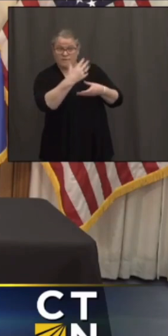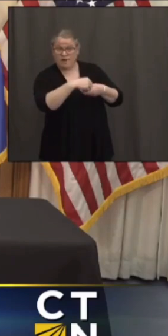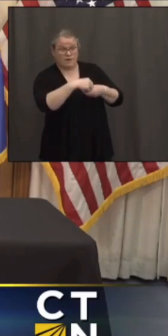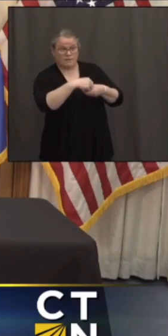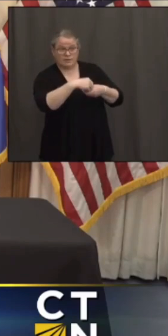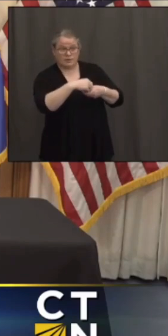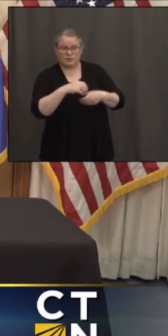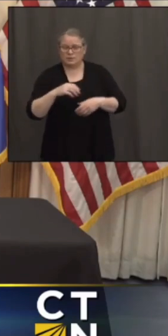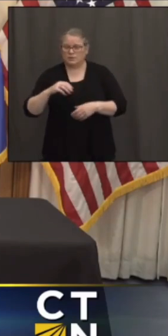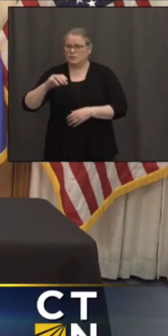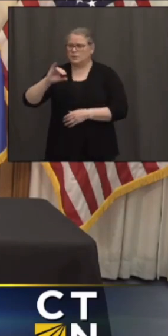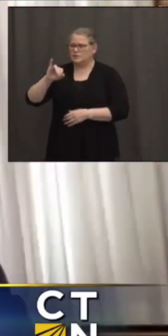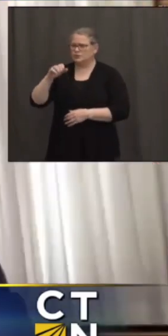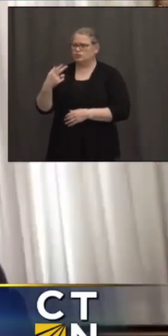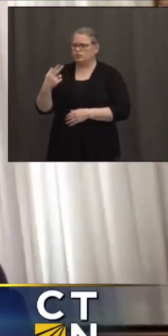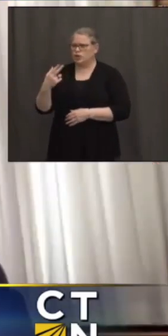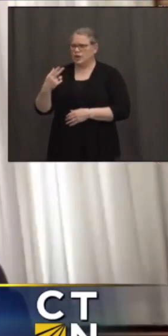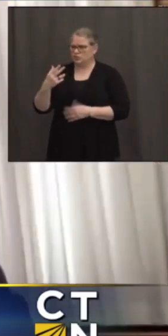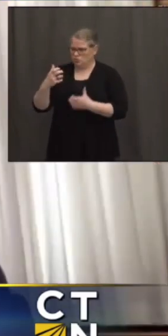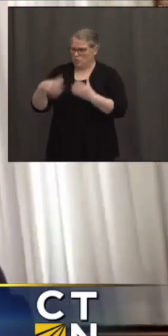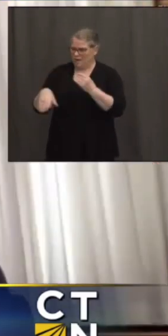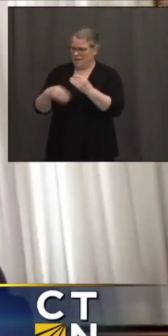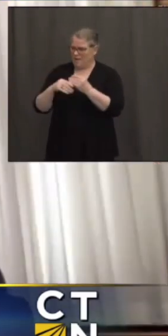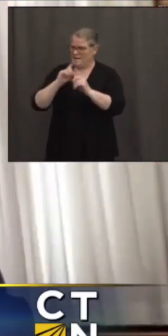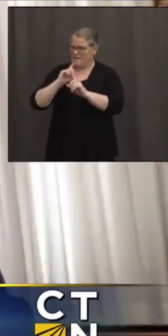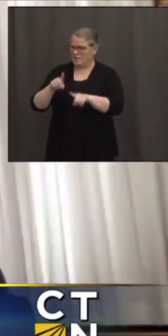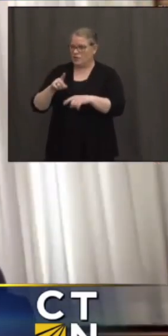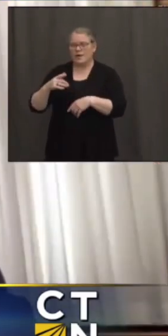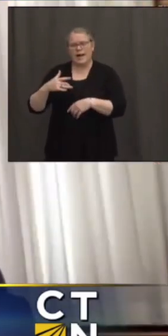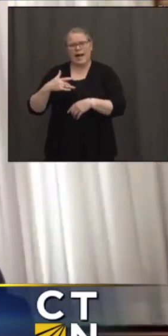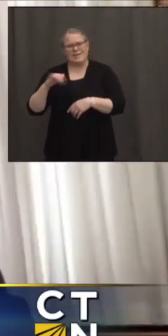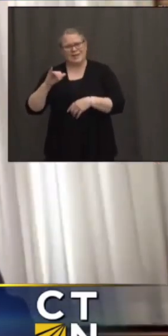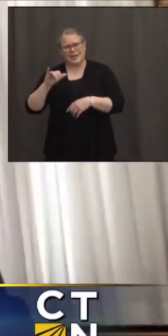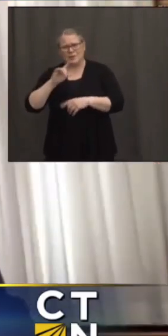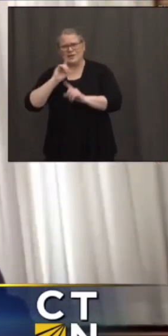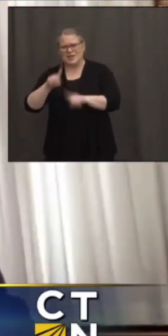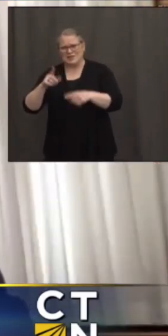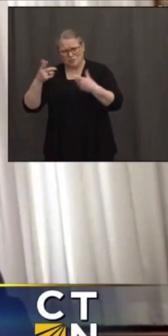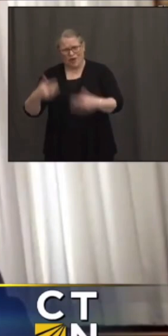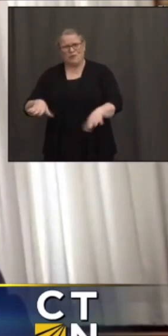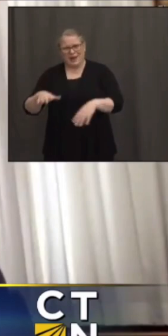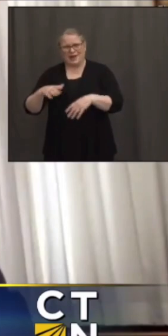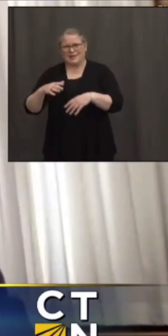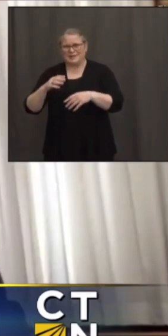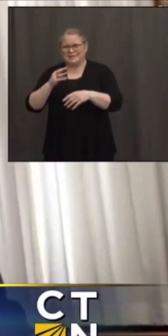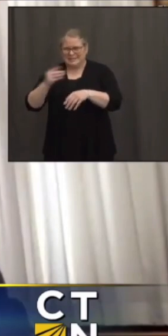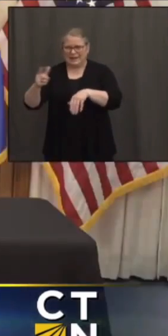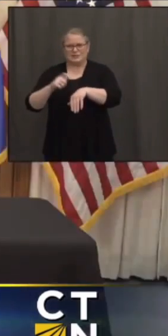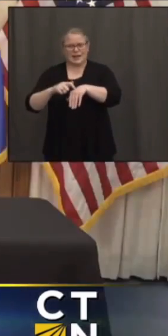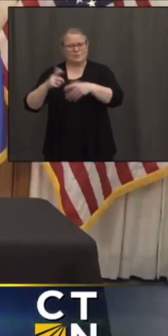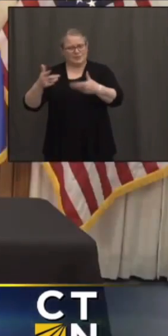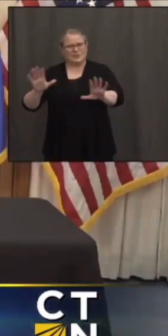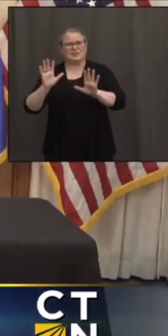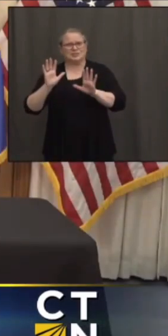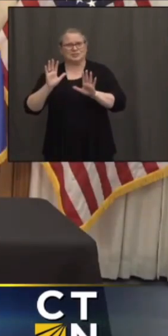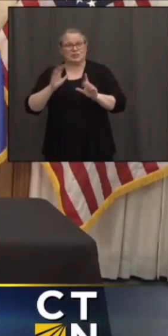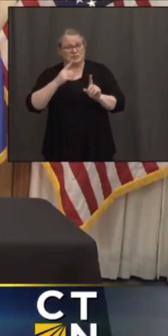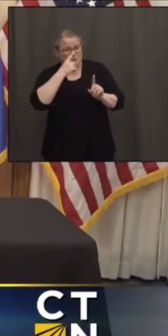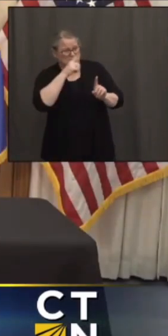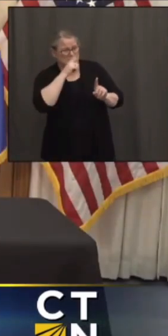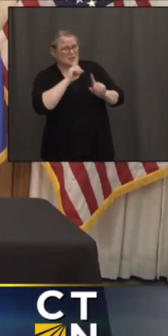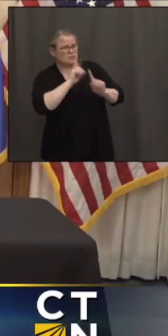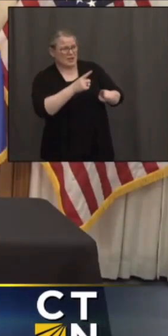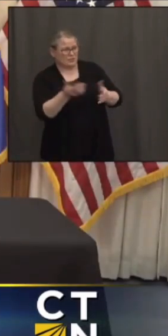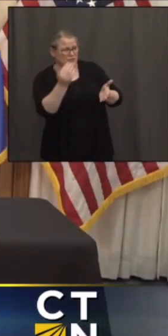I feel like this answer has been answered about 5 times on this press conference already. I think you've covered it, Governor. If you could answer it again, I would